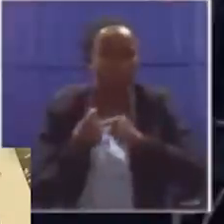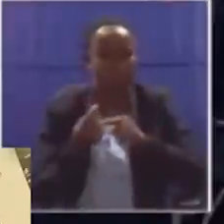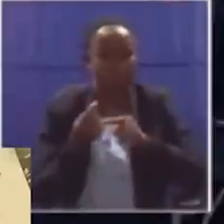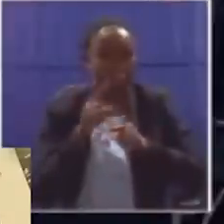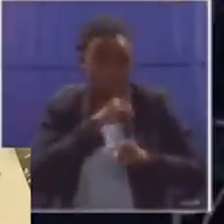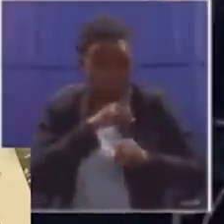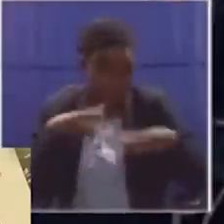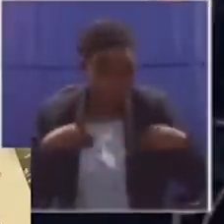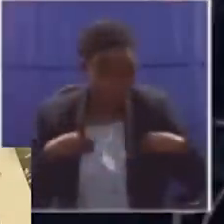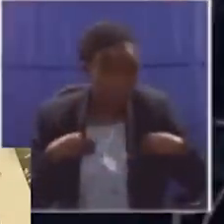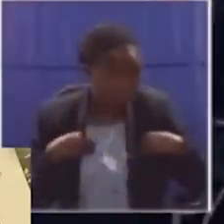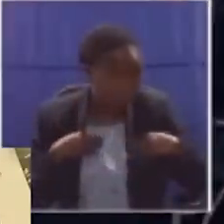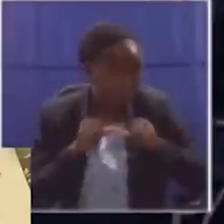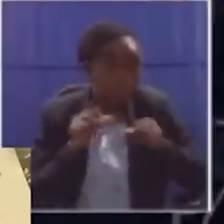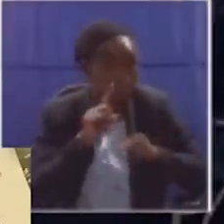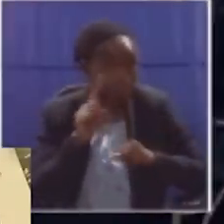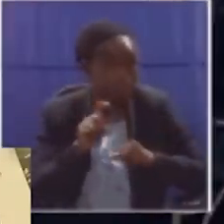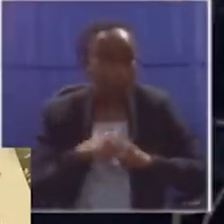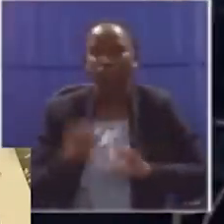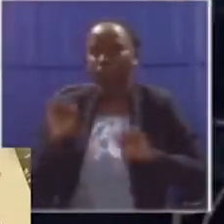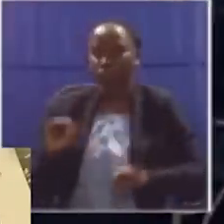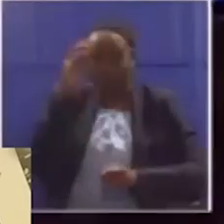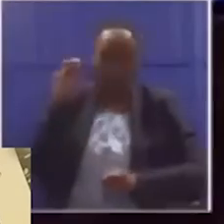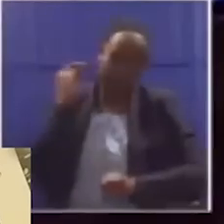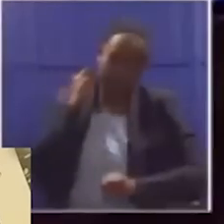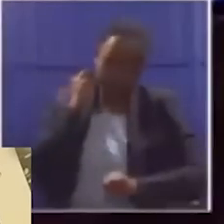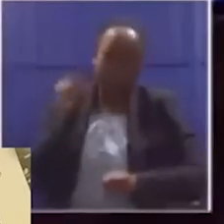I'll come back to you on that, member, honorable member. Proceed, honorable minister.